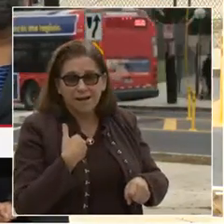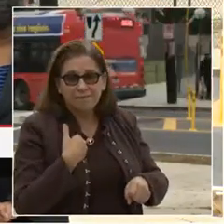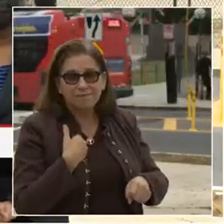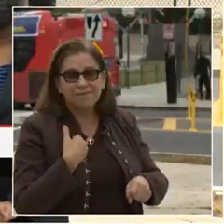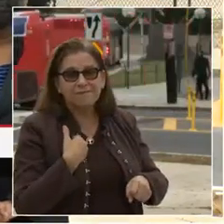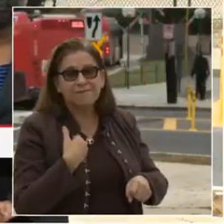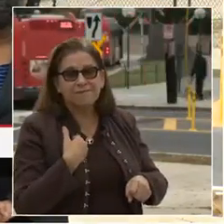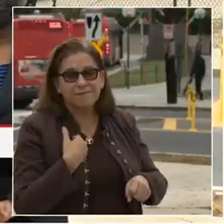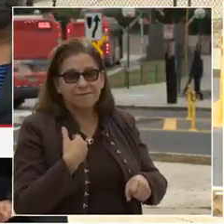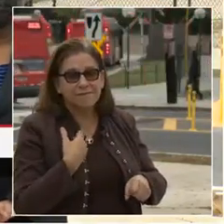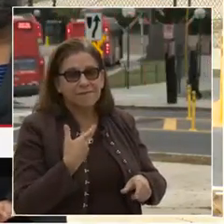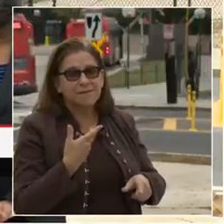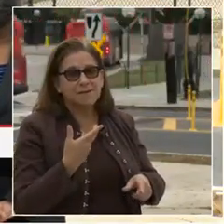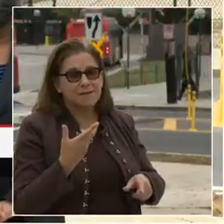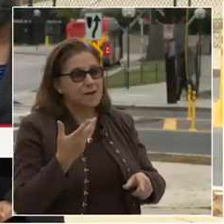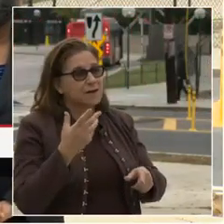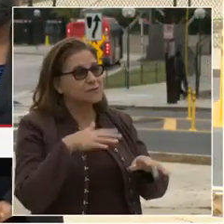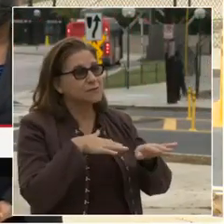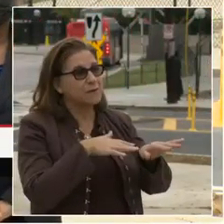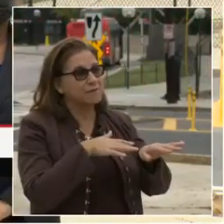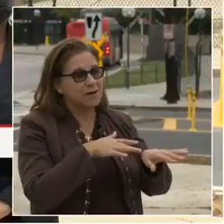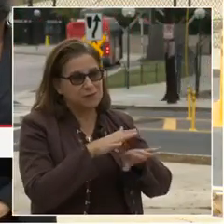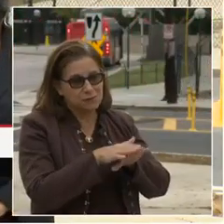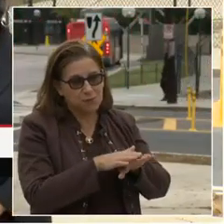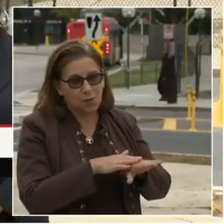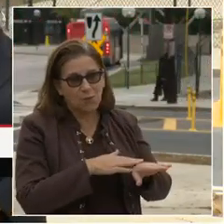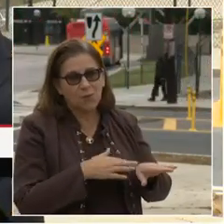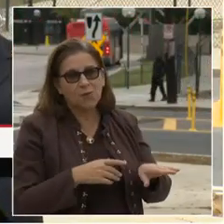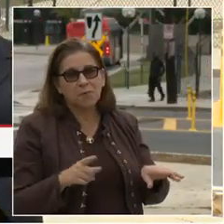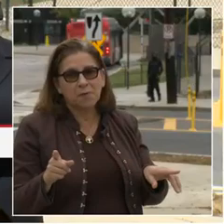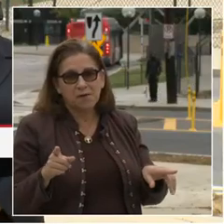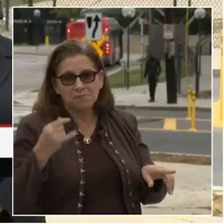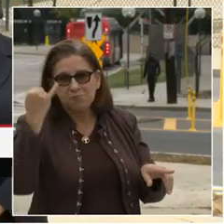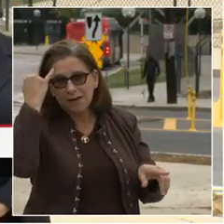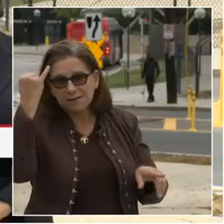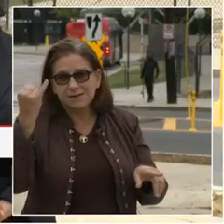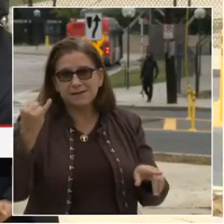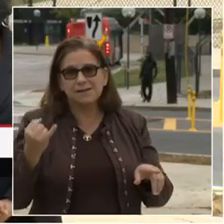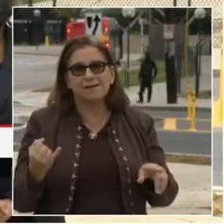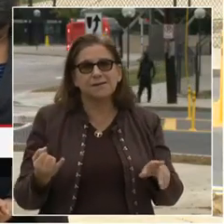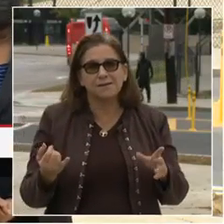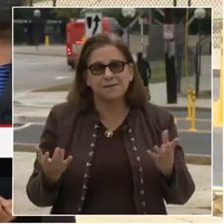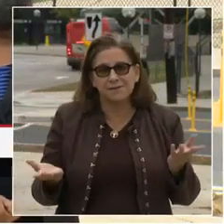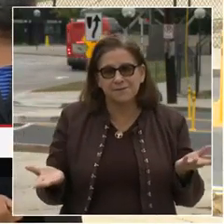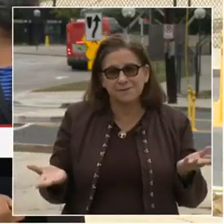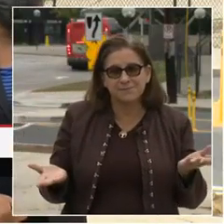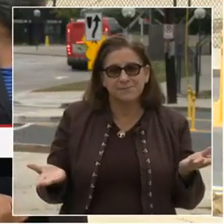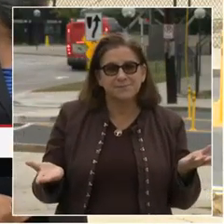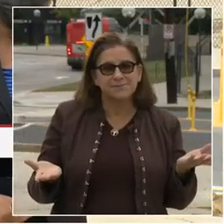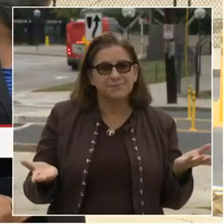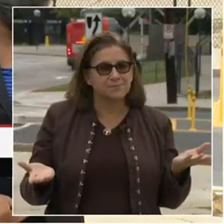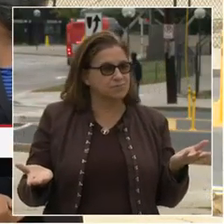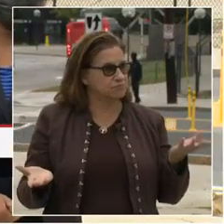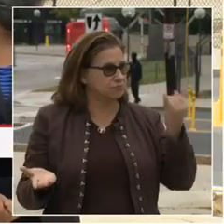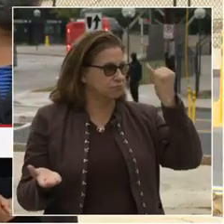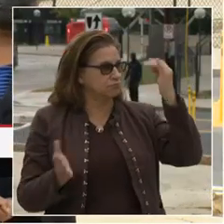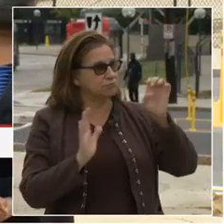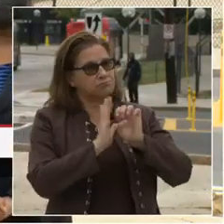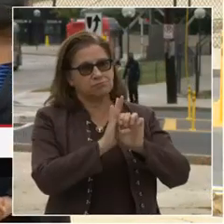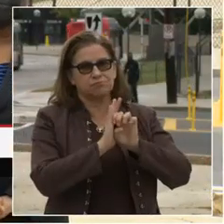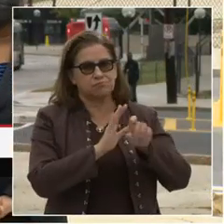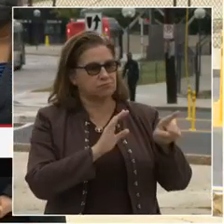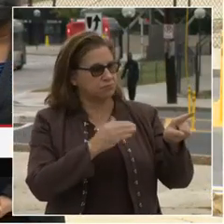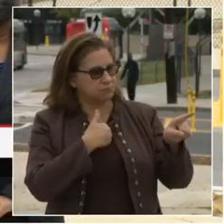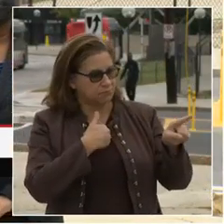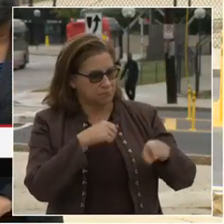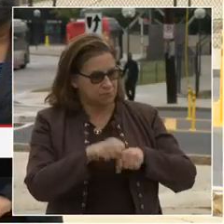is moving slower, but it is moving. And I thought to myself, this is a prime example of how we